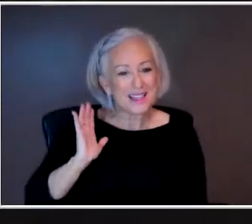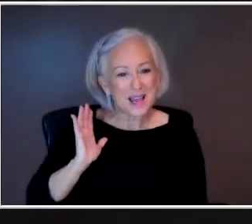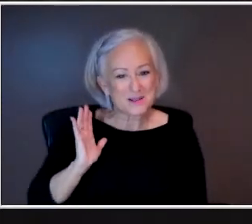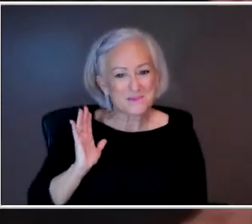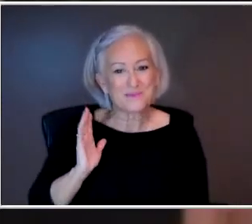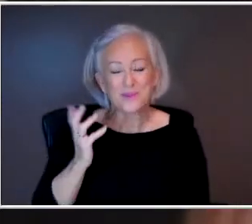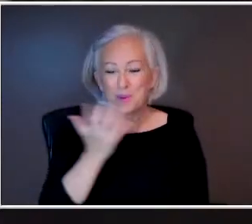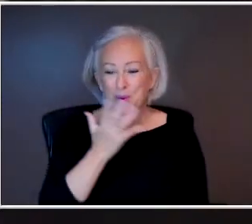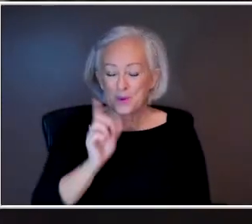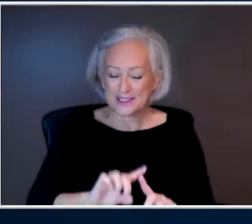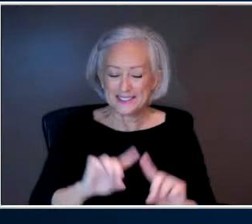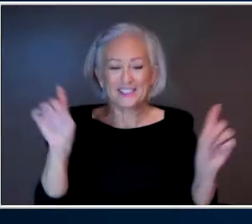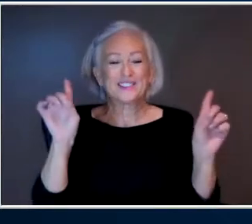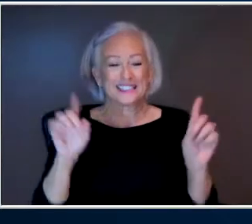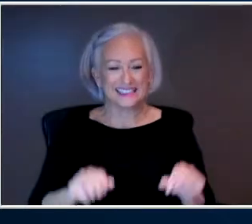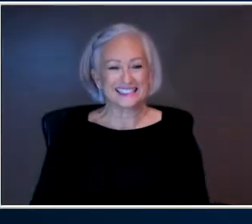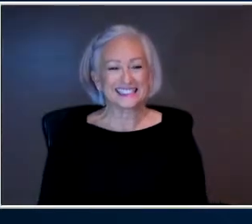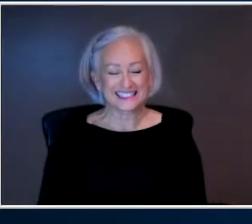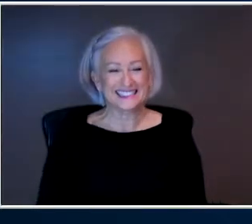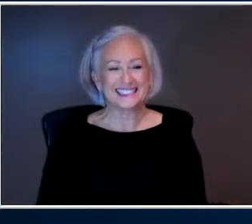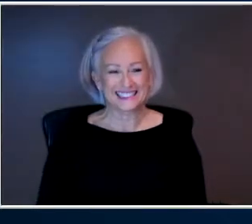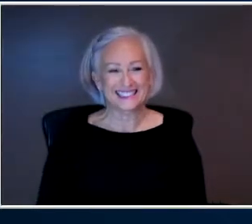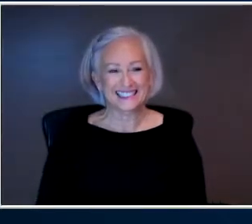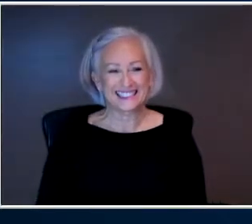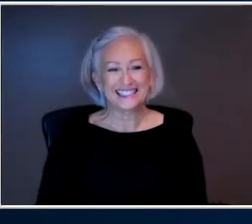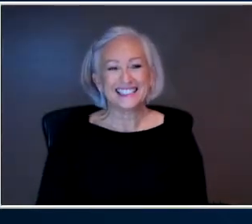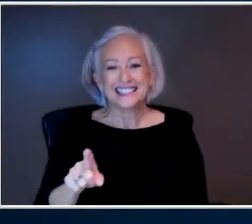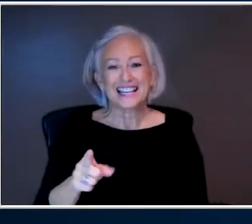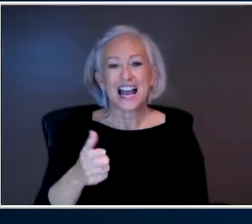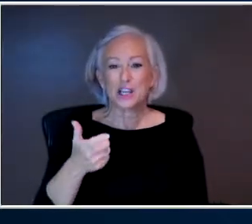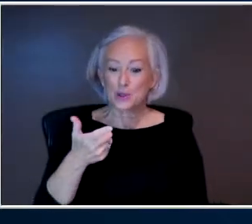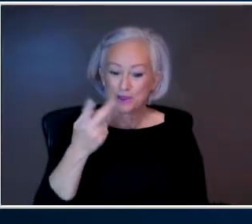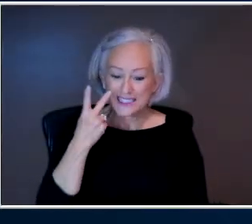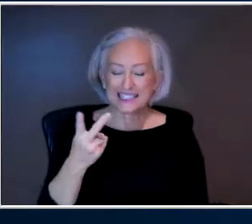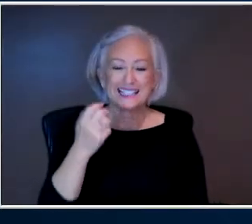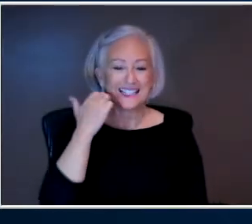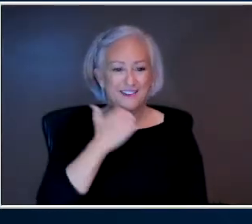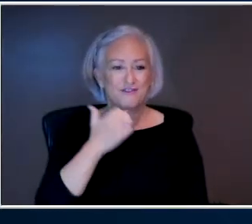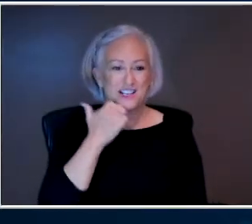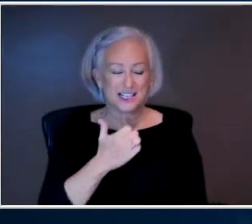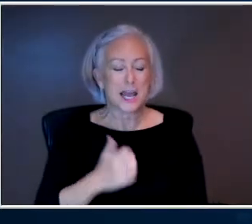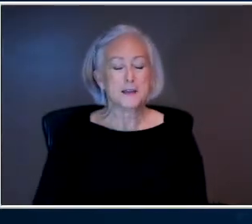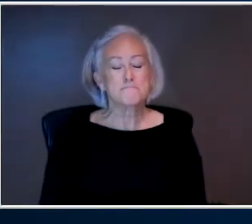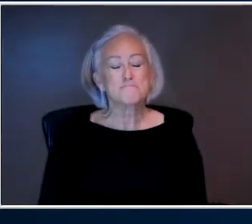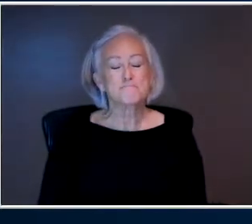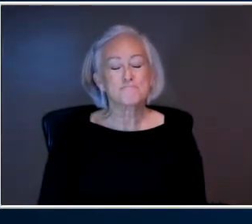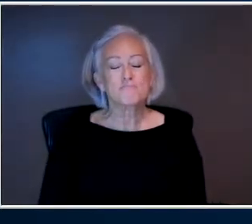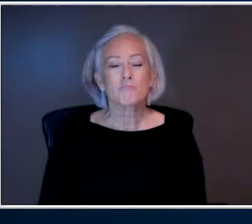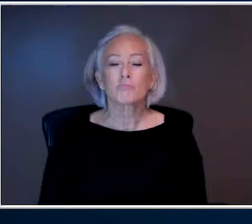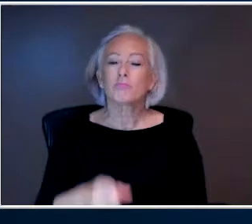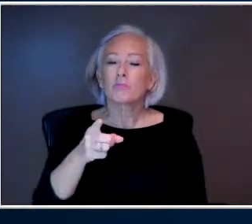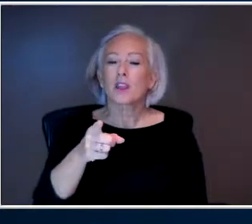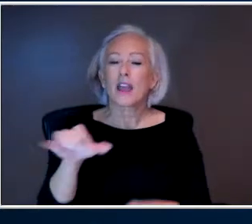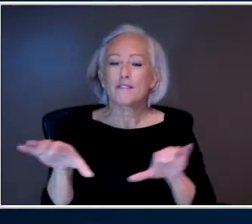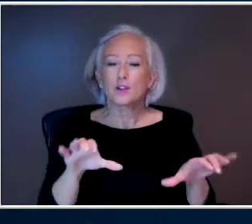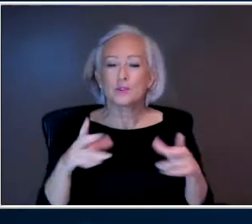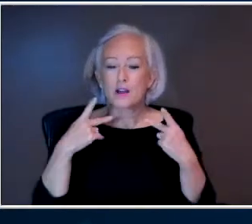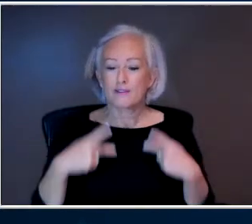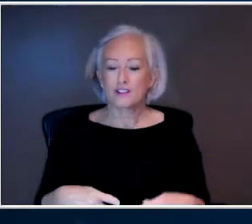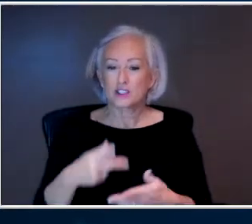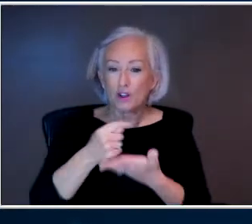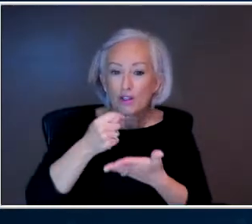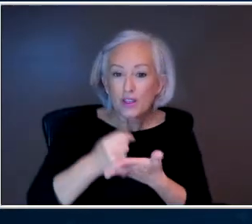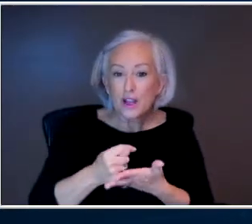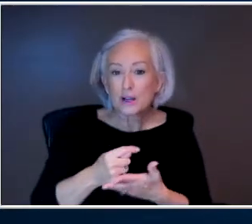day. I bet, Edie, Yeah. because you're watching it day to day. So what kind of physical, have you done physical therapy, speech therapy,